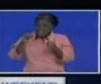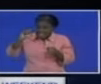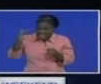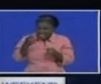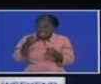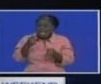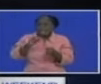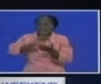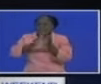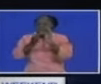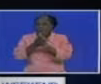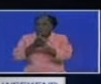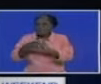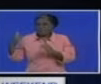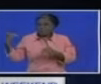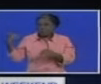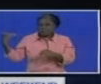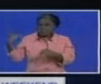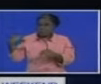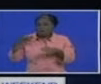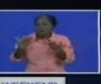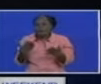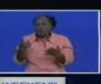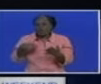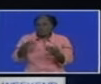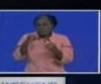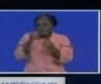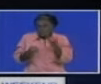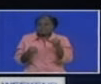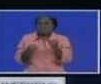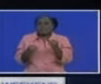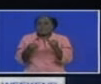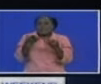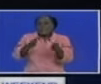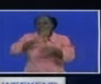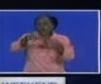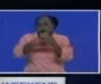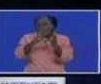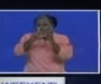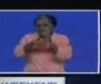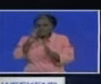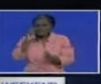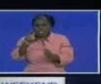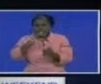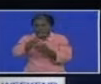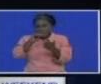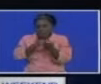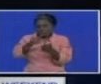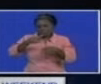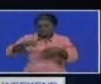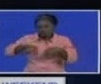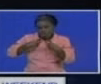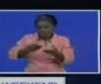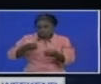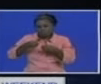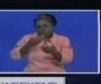international scene, or are we just finding our place internationally? That all later on Checkpoint, so keep your comments coming in. Let's move on